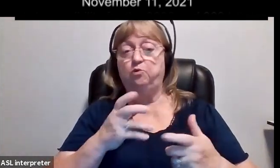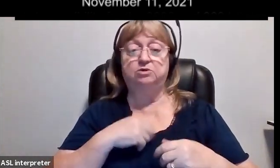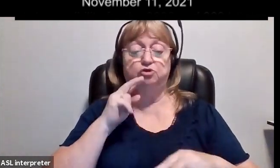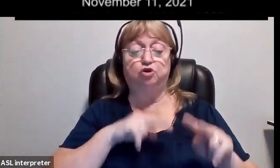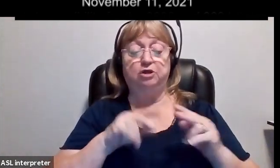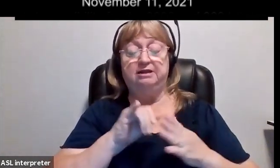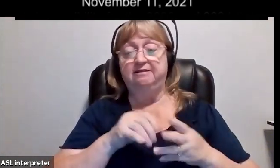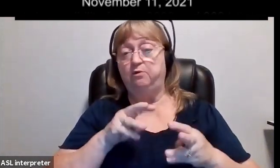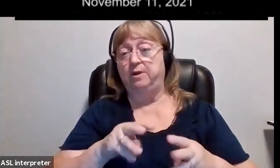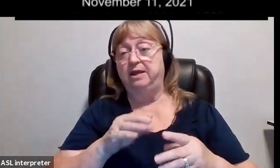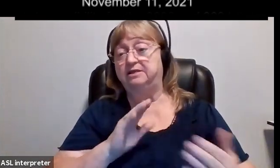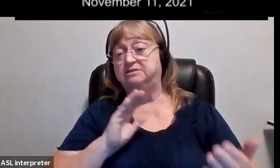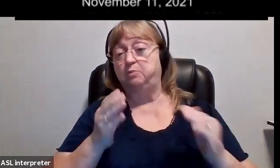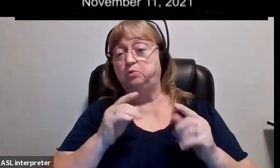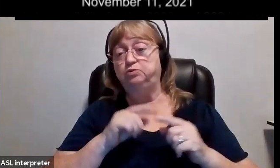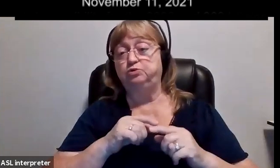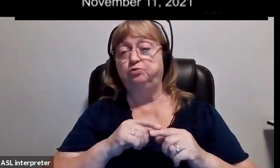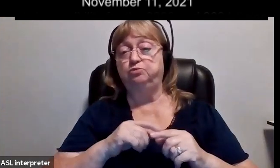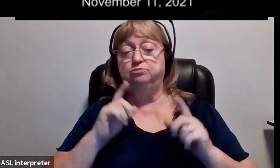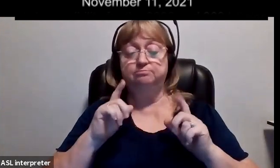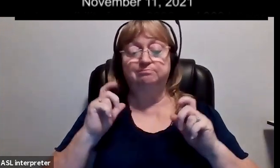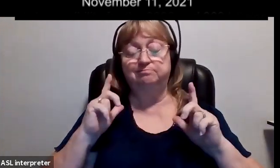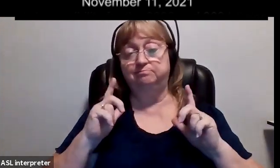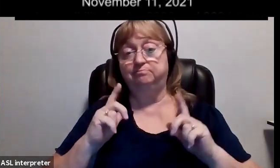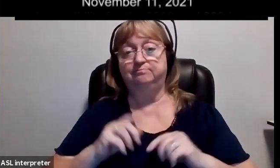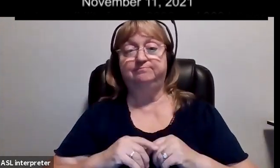that way as opposed to screen capture form.